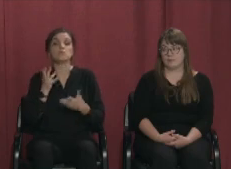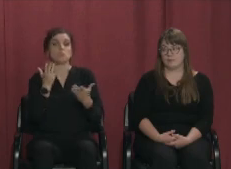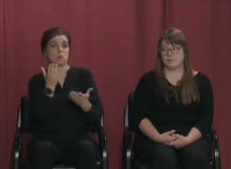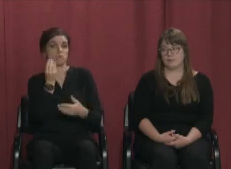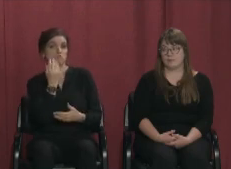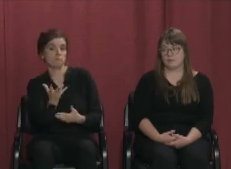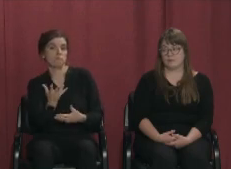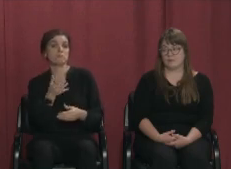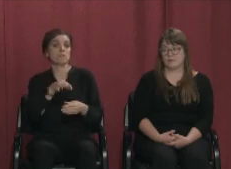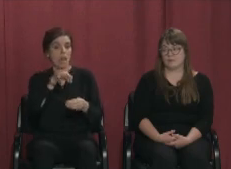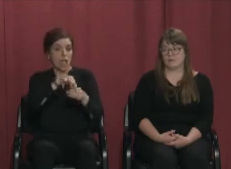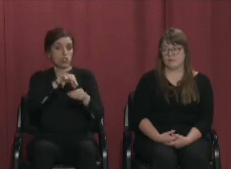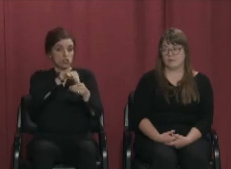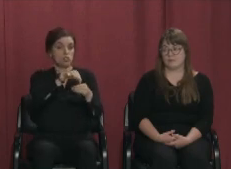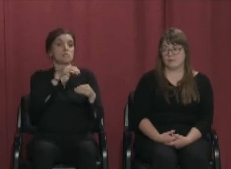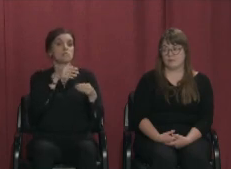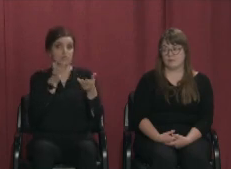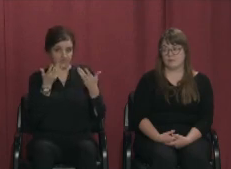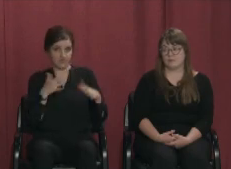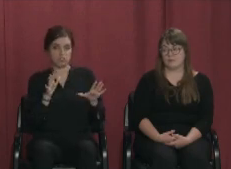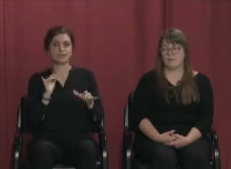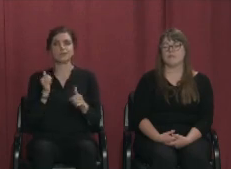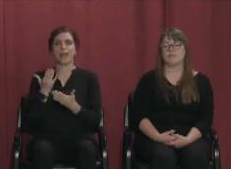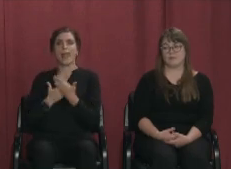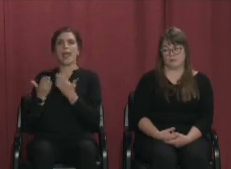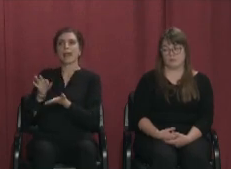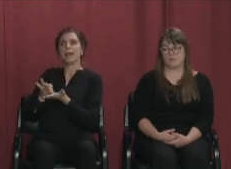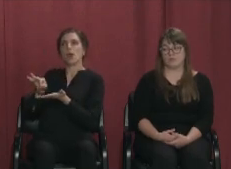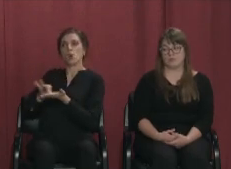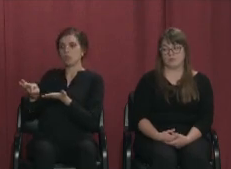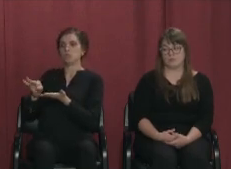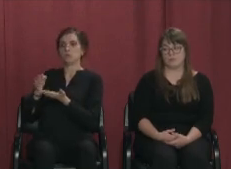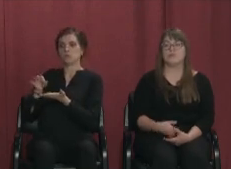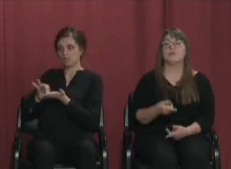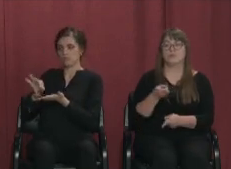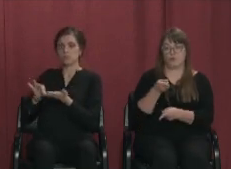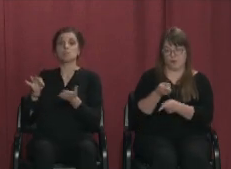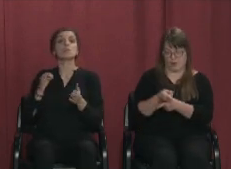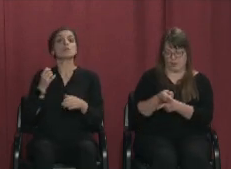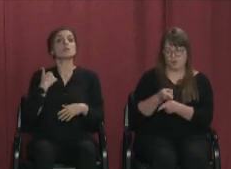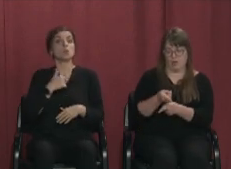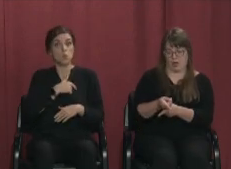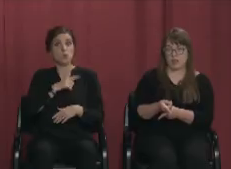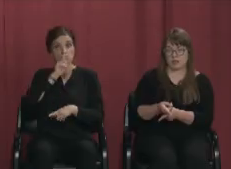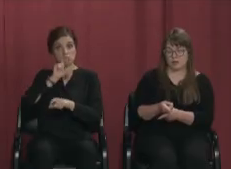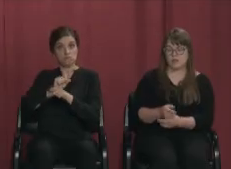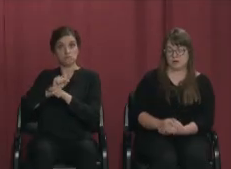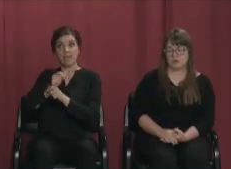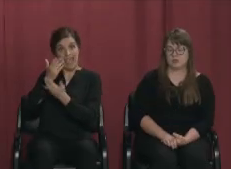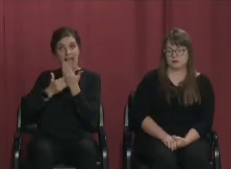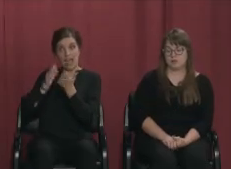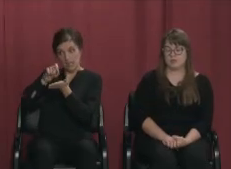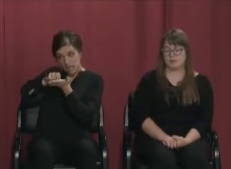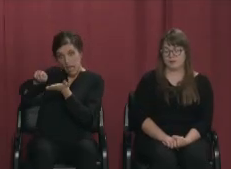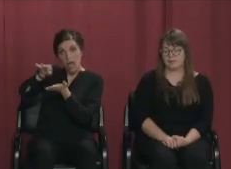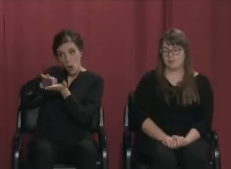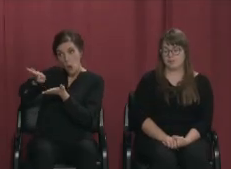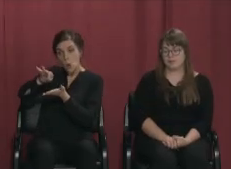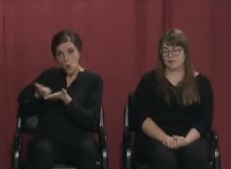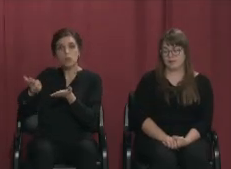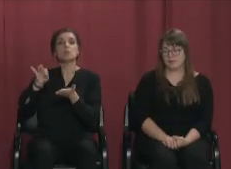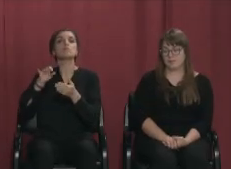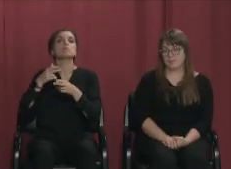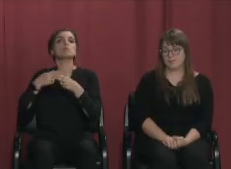talk about hand counting and all of that, right. We actually do a hand count. an audit after the election, after